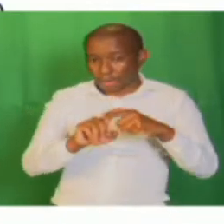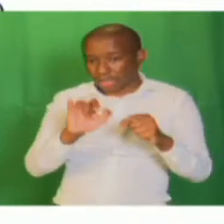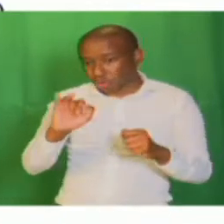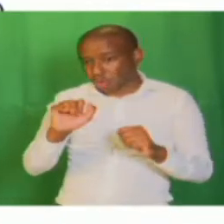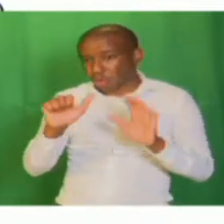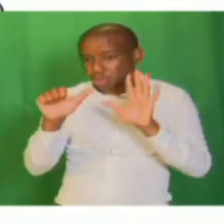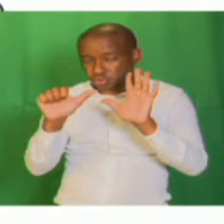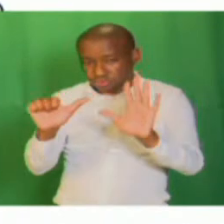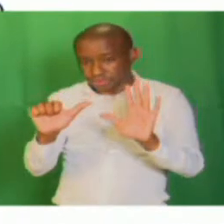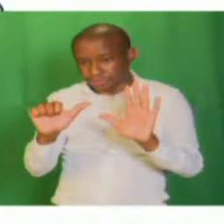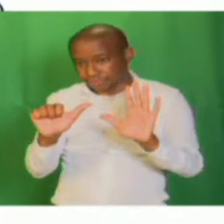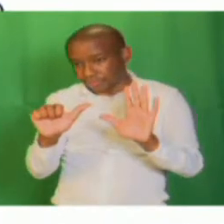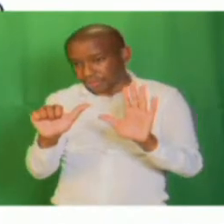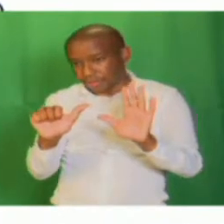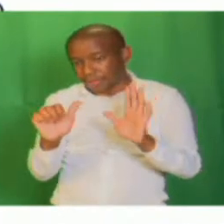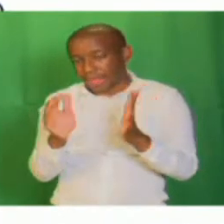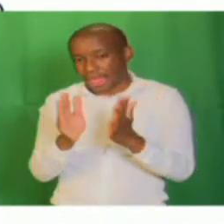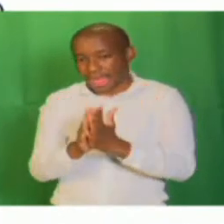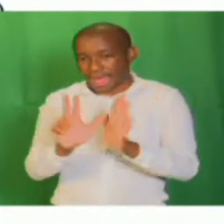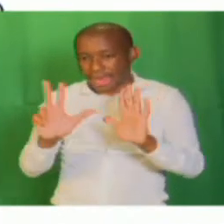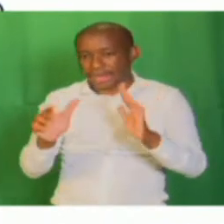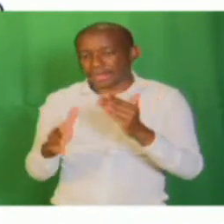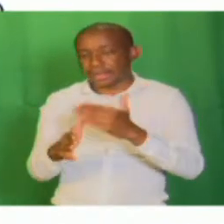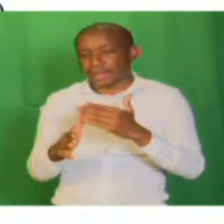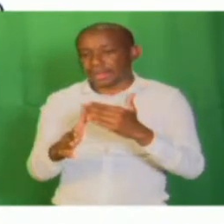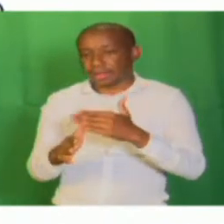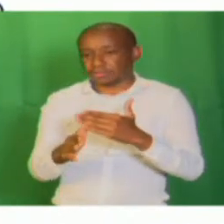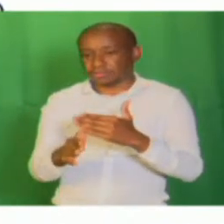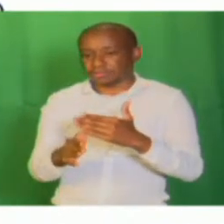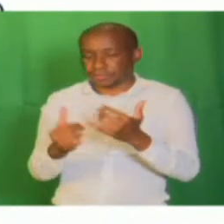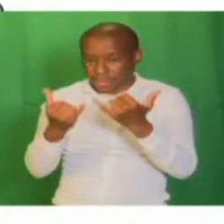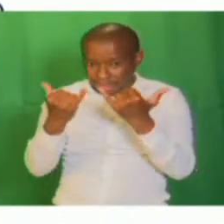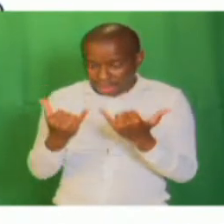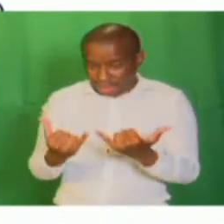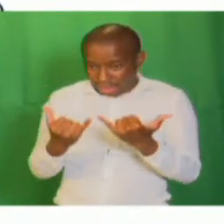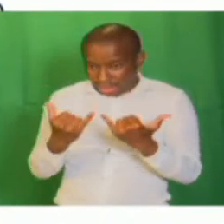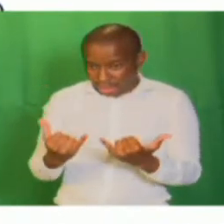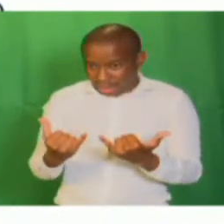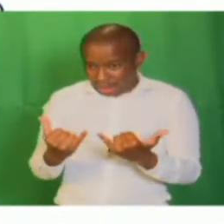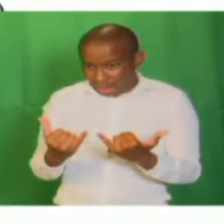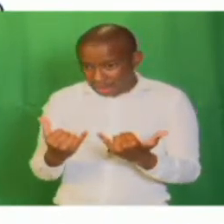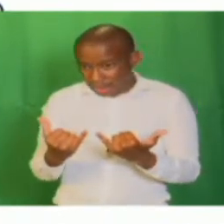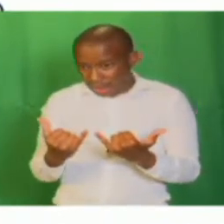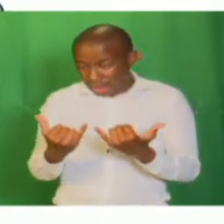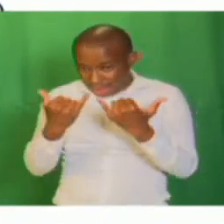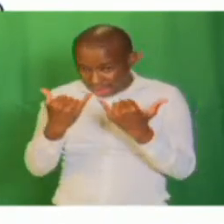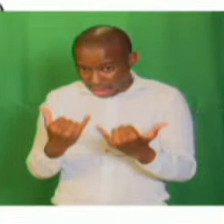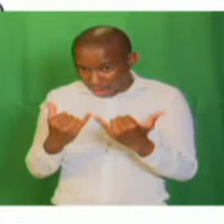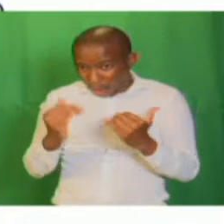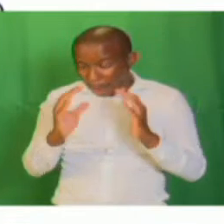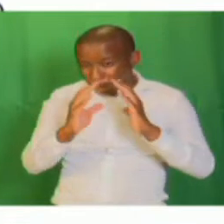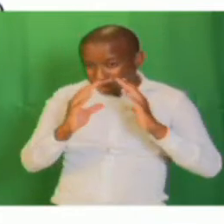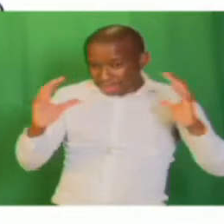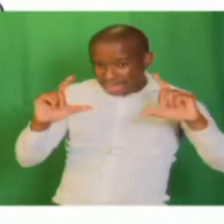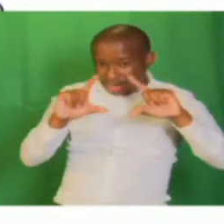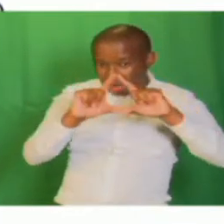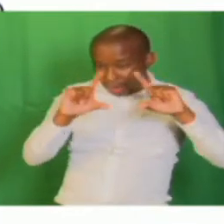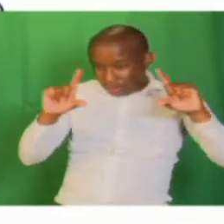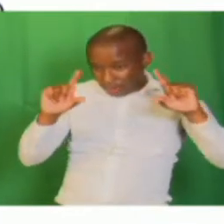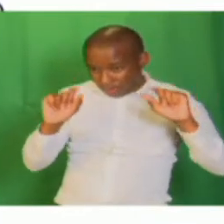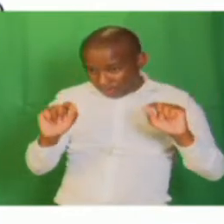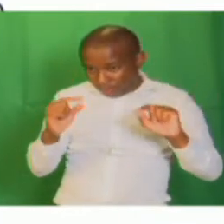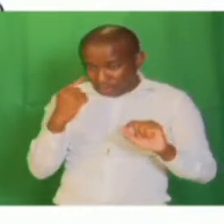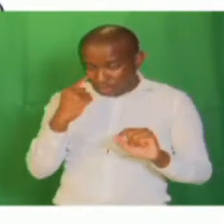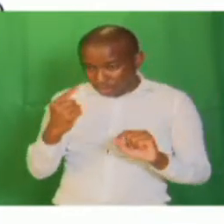the answer becomes 18. Then now let us take the big triangle and divide it